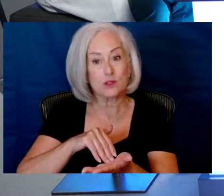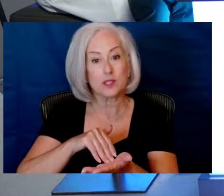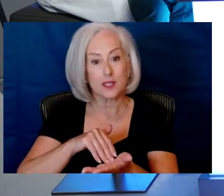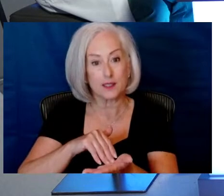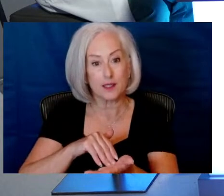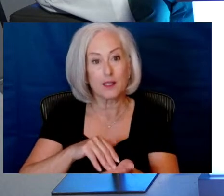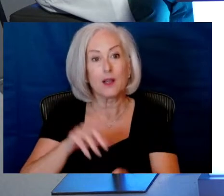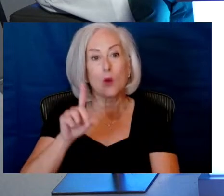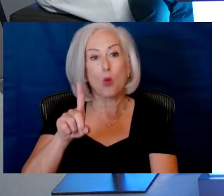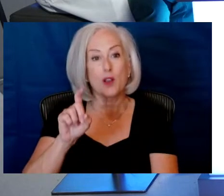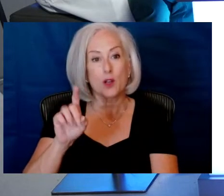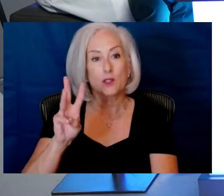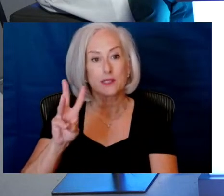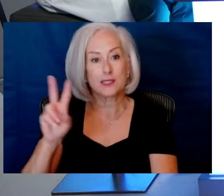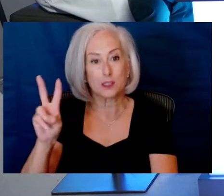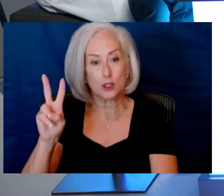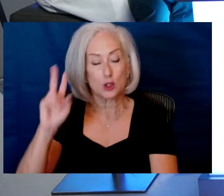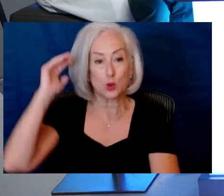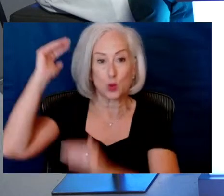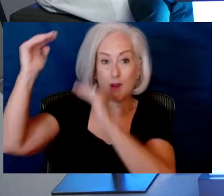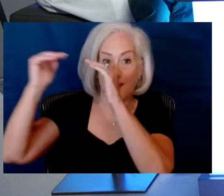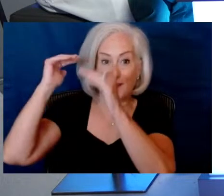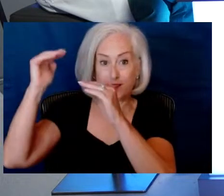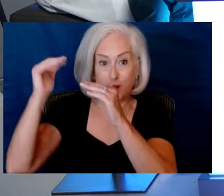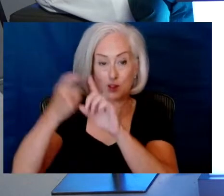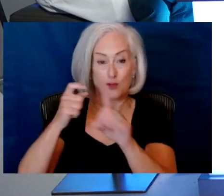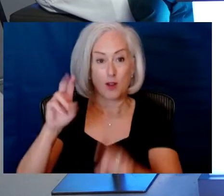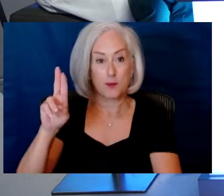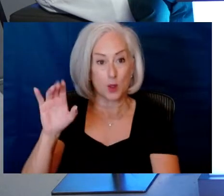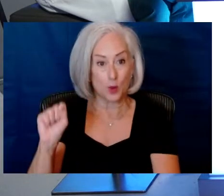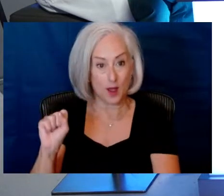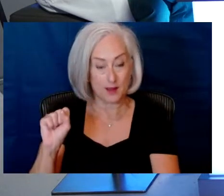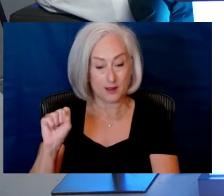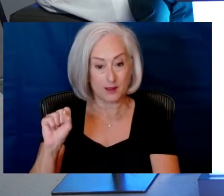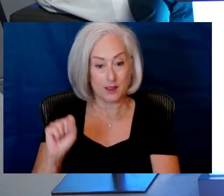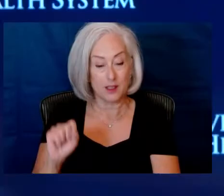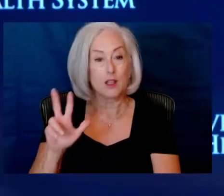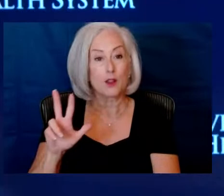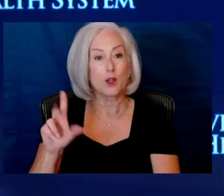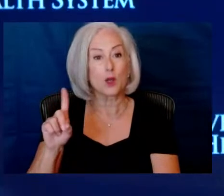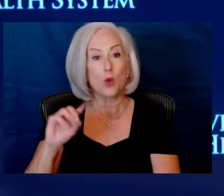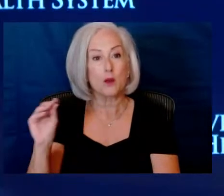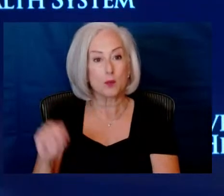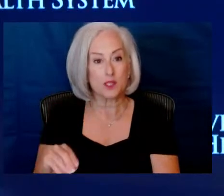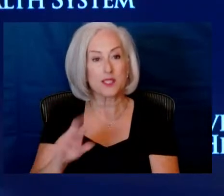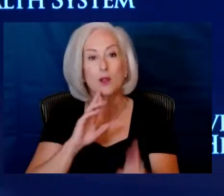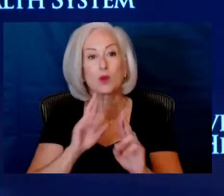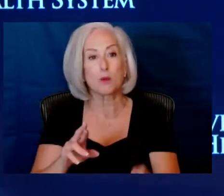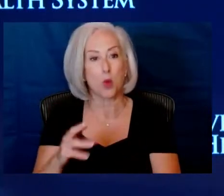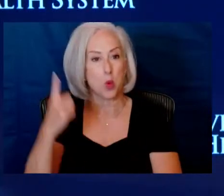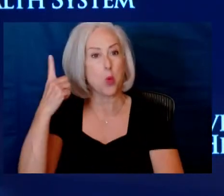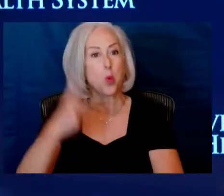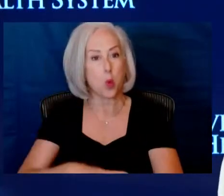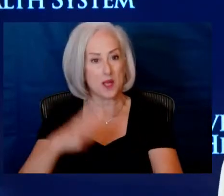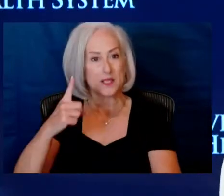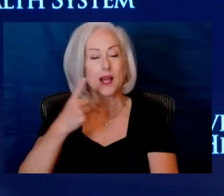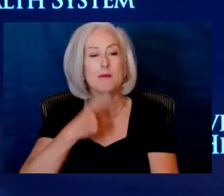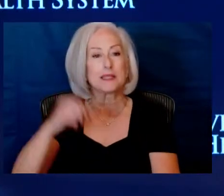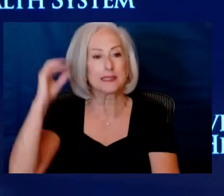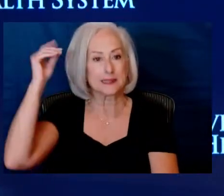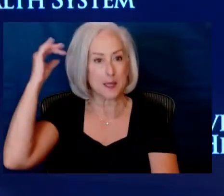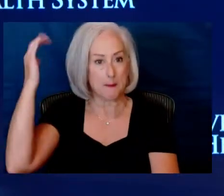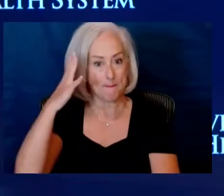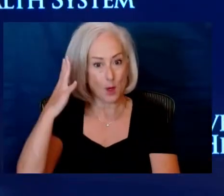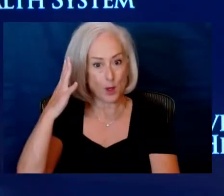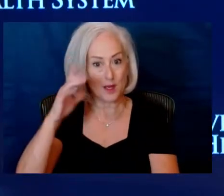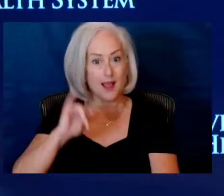31,162 U.S. adults. 34% reported having at least one sunburn. The highest number of patients had skin types 1 through